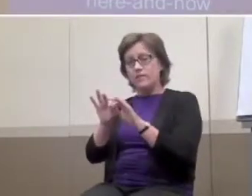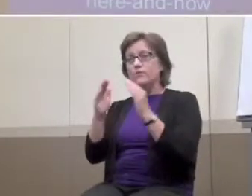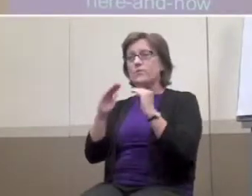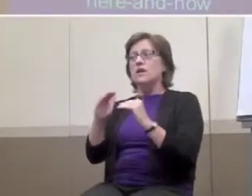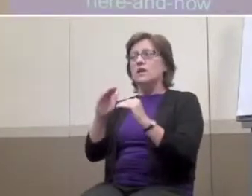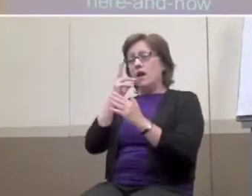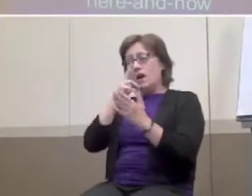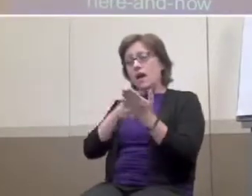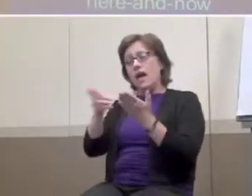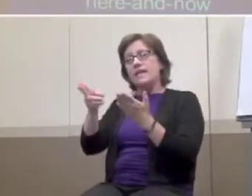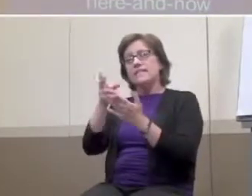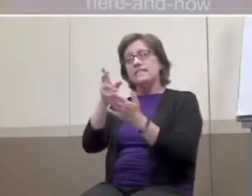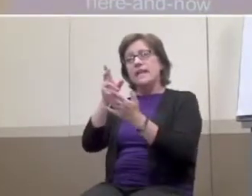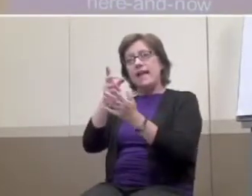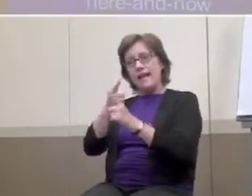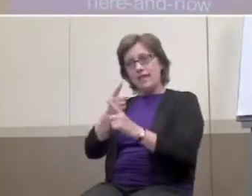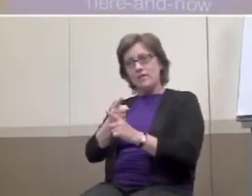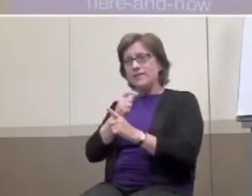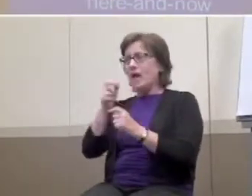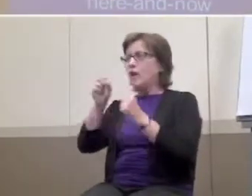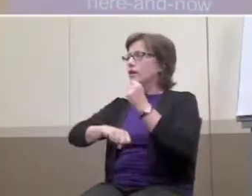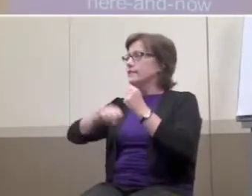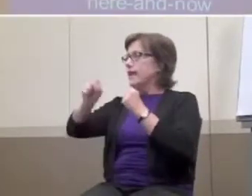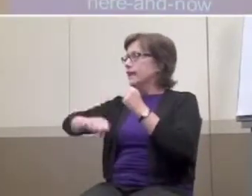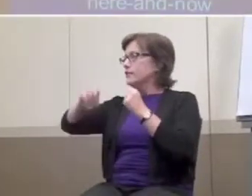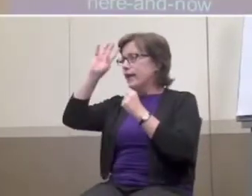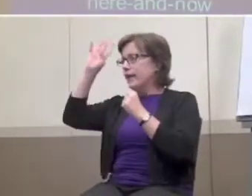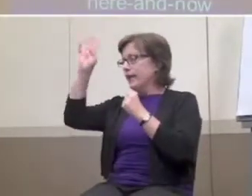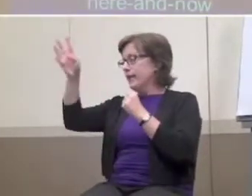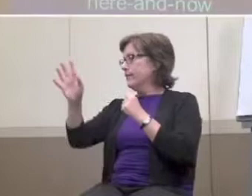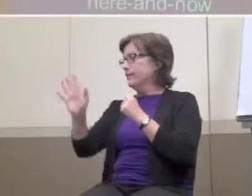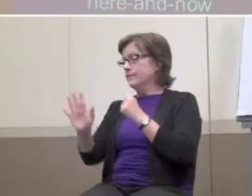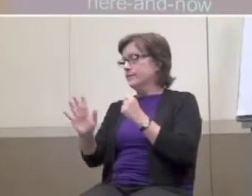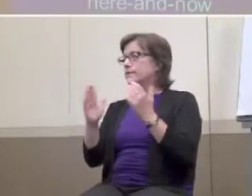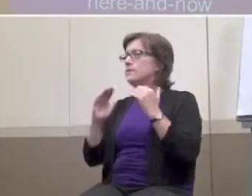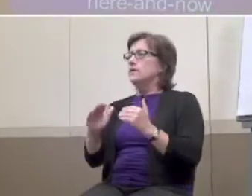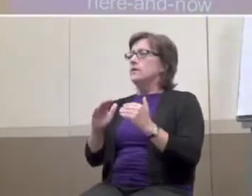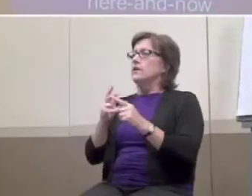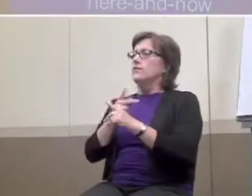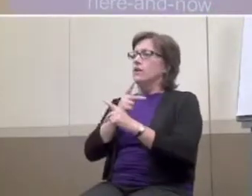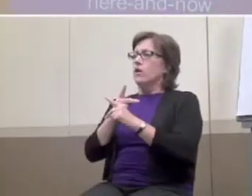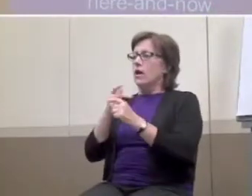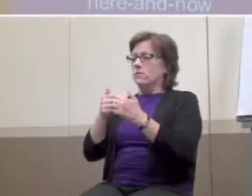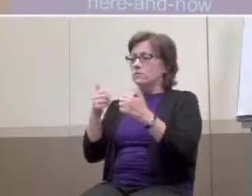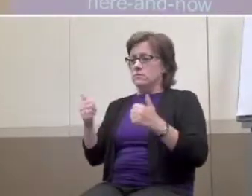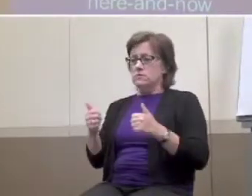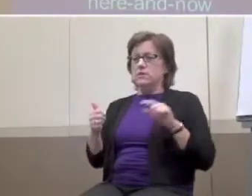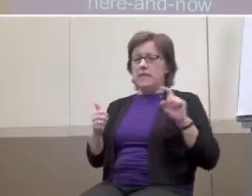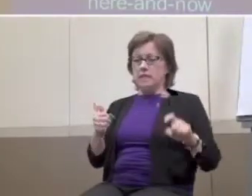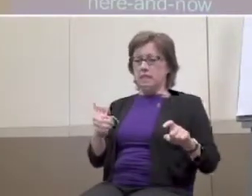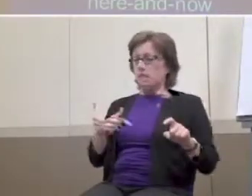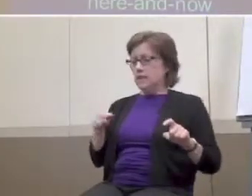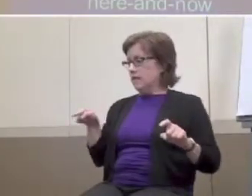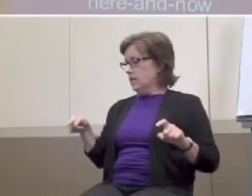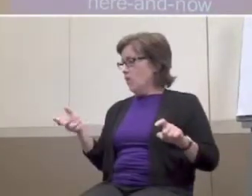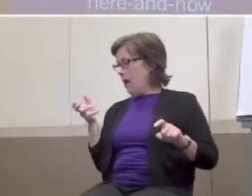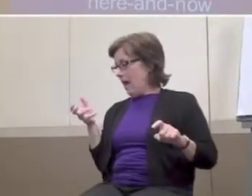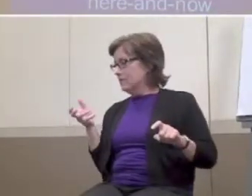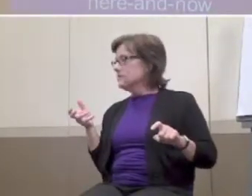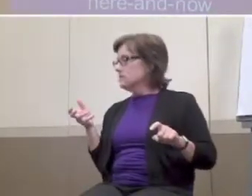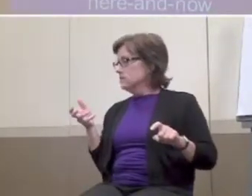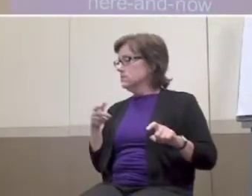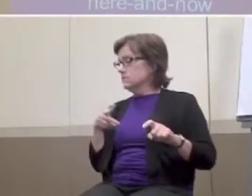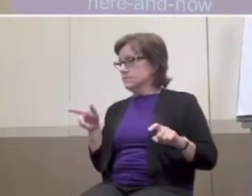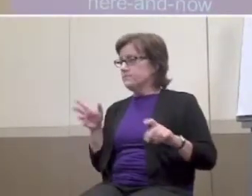accurate and not exaggerating, figuring out your needs from your wants. Then we talked about good